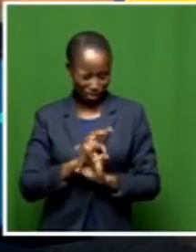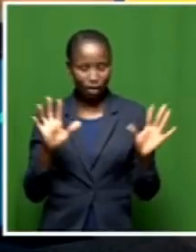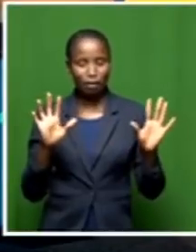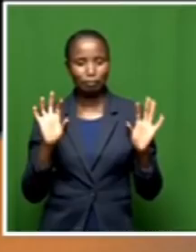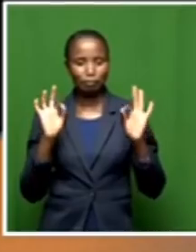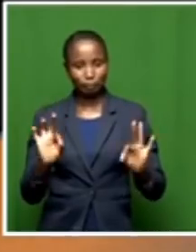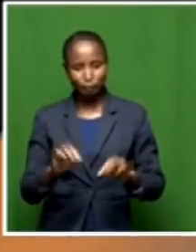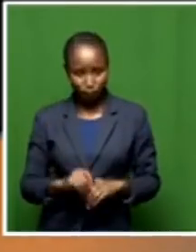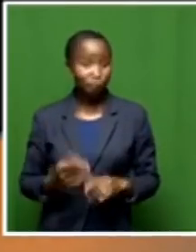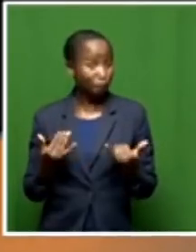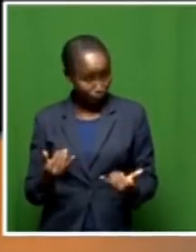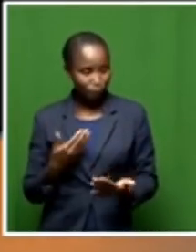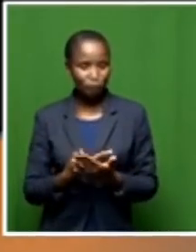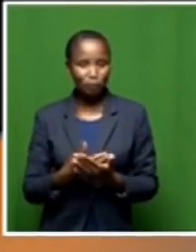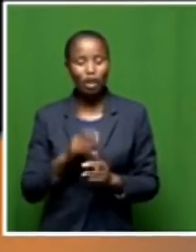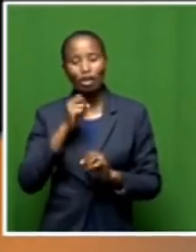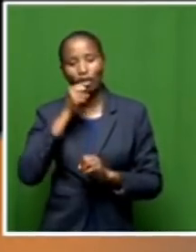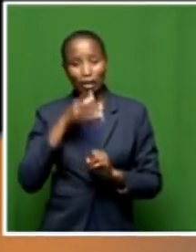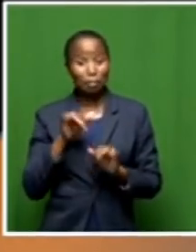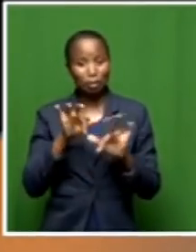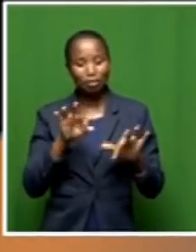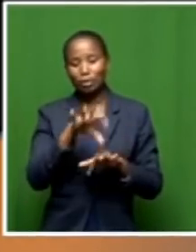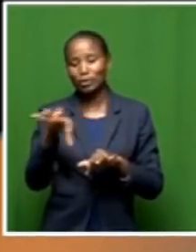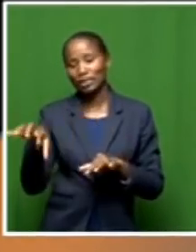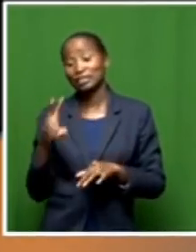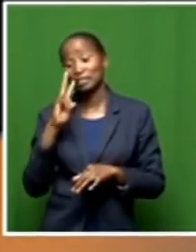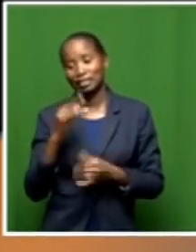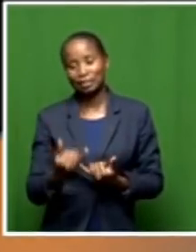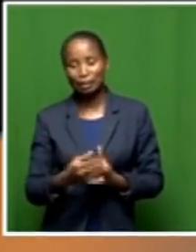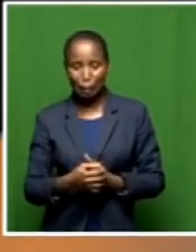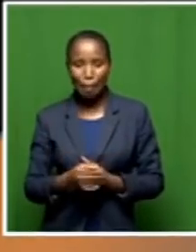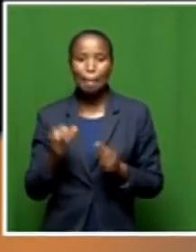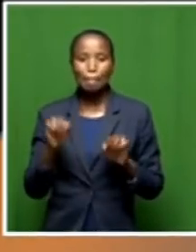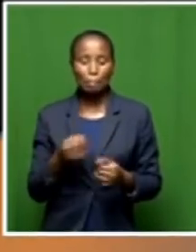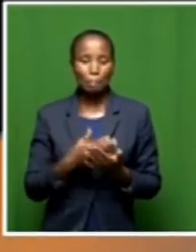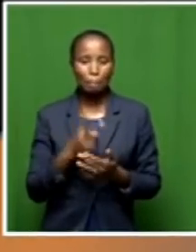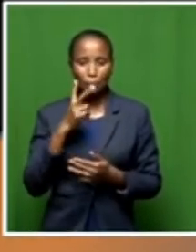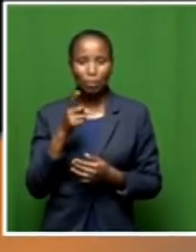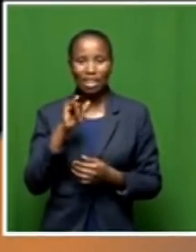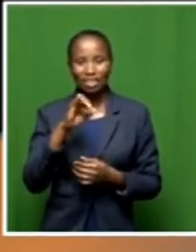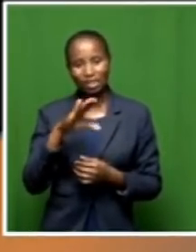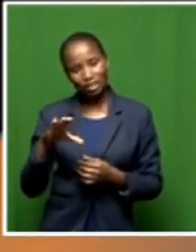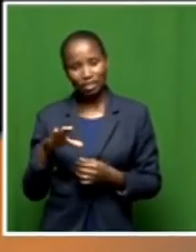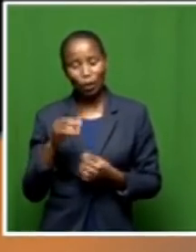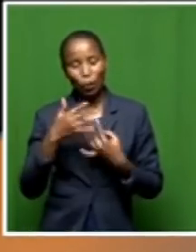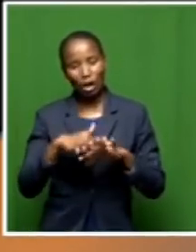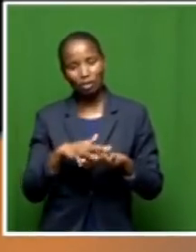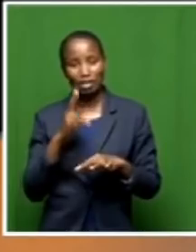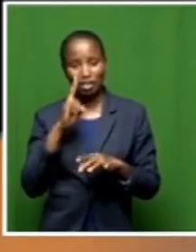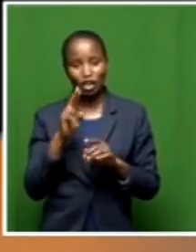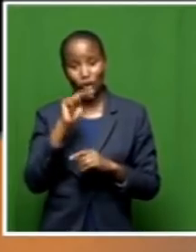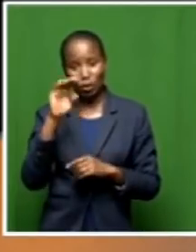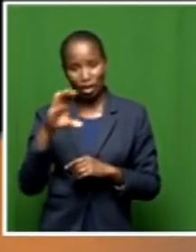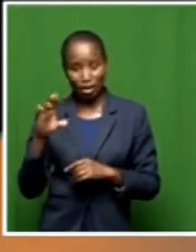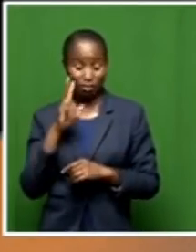that. So just refresh the IEC website, and out to the Northern Cape we go. I'm seeing that 44% of the